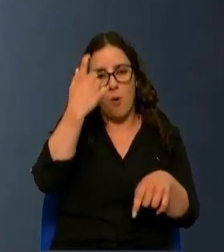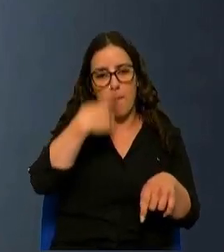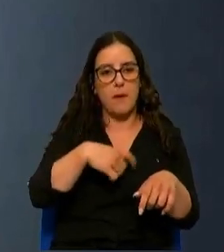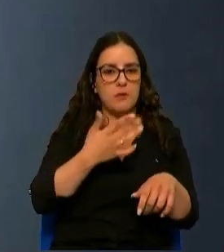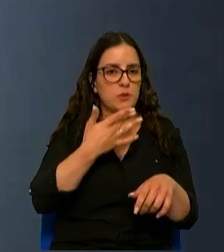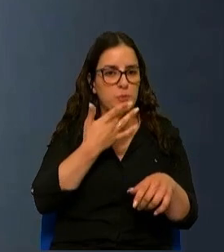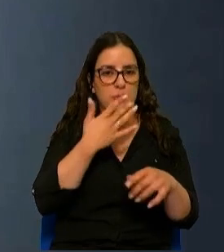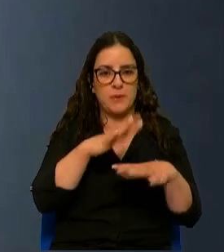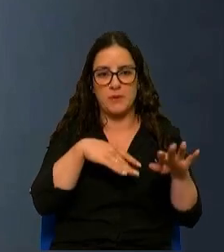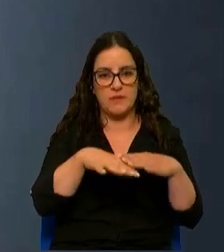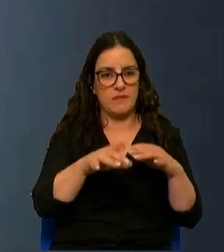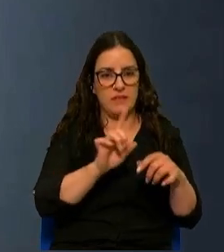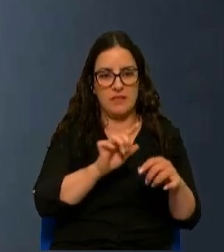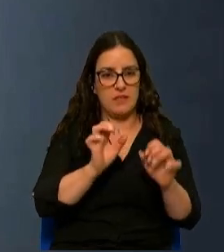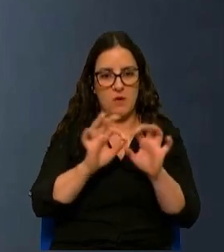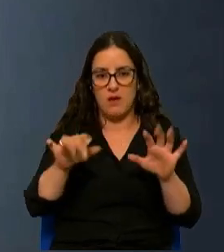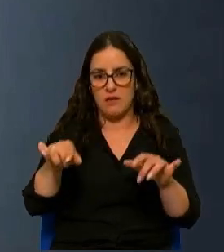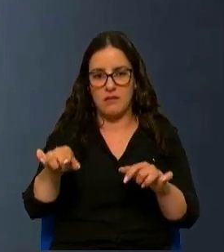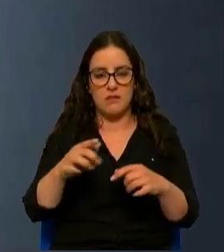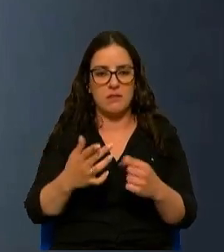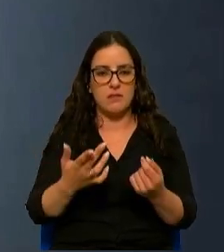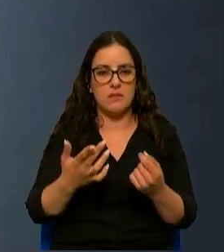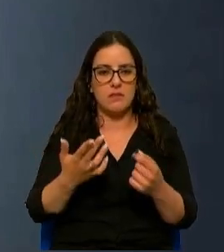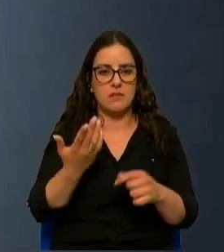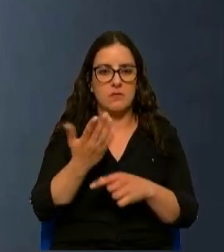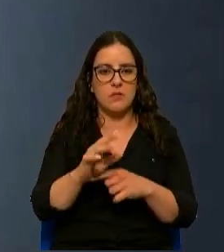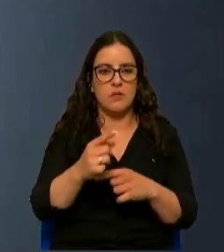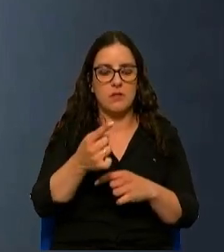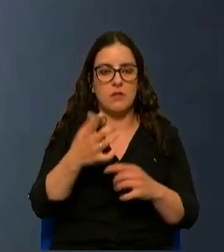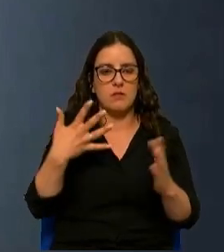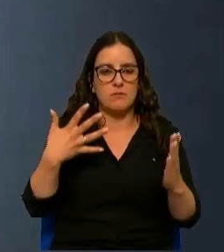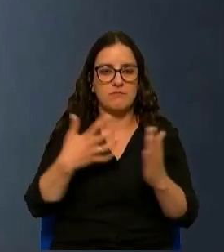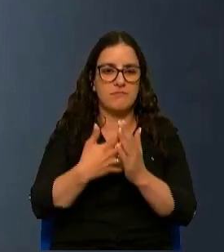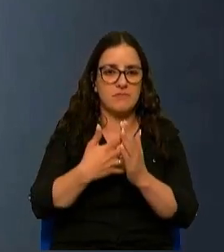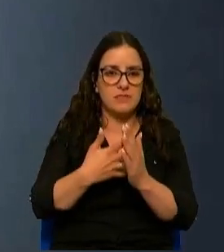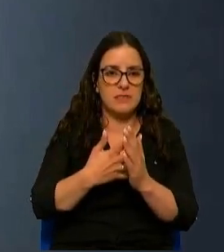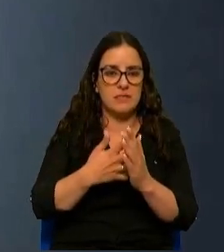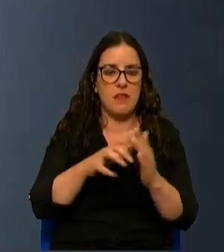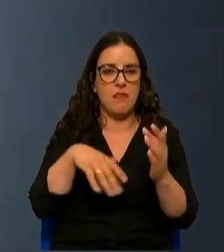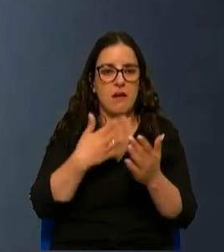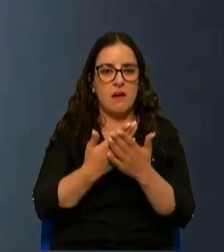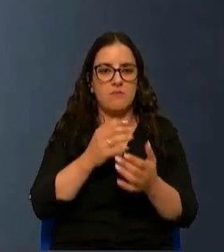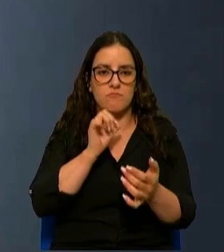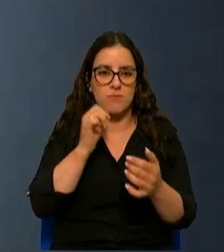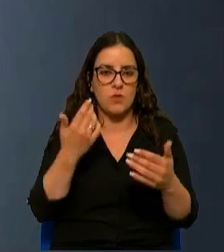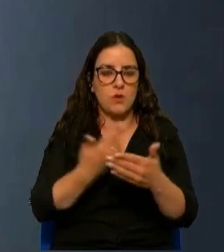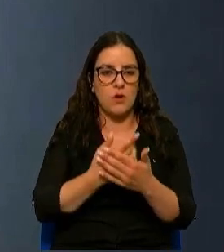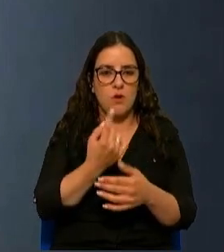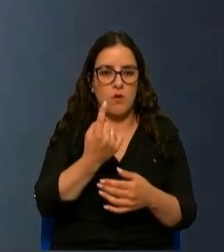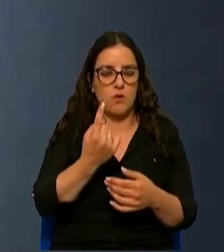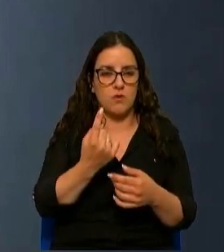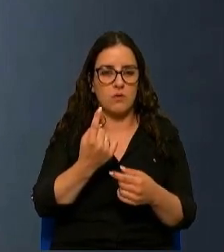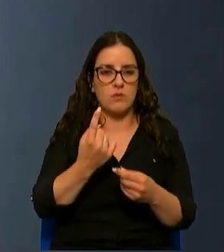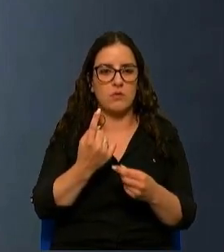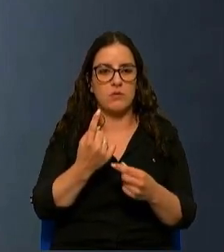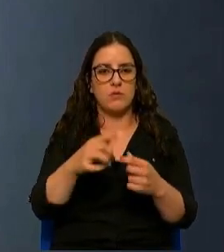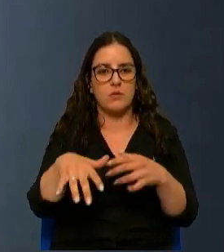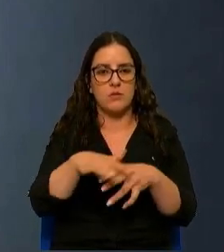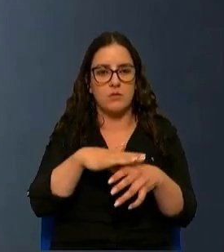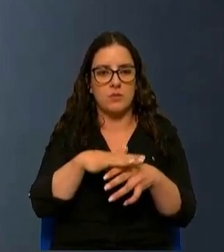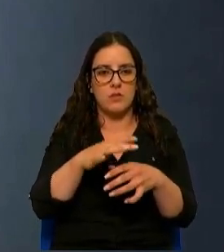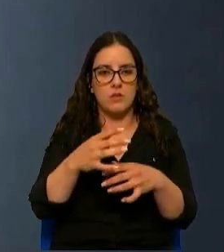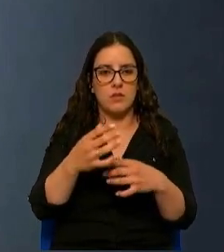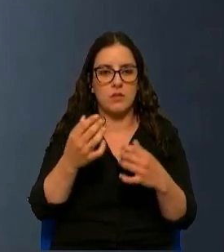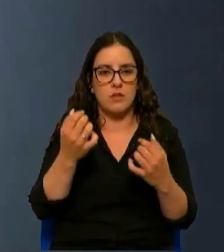So, for example, one of the first tragically fatal collisions with an autonomous vehicle was a case where the